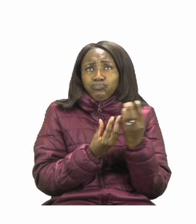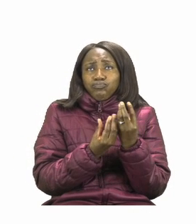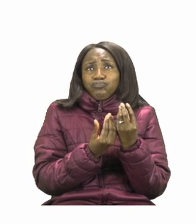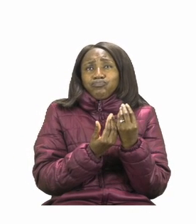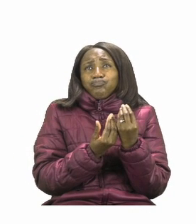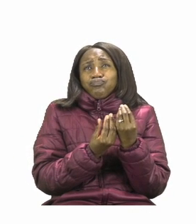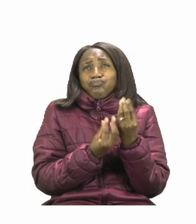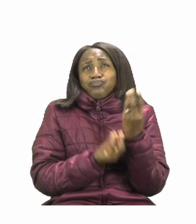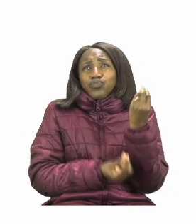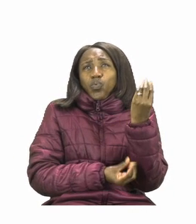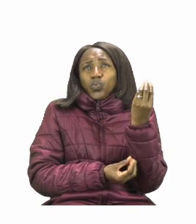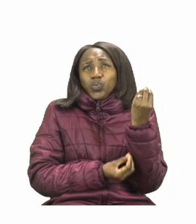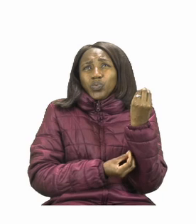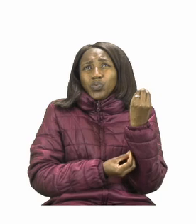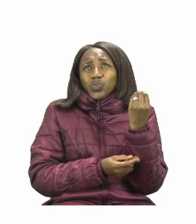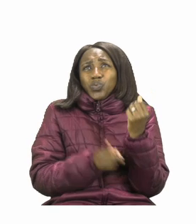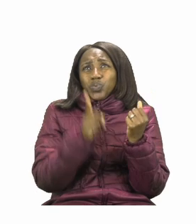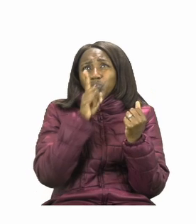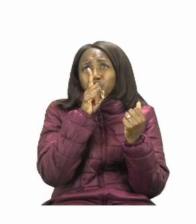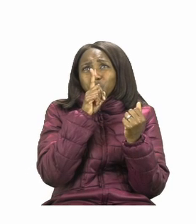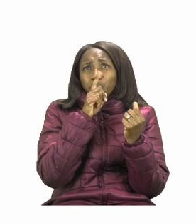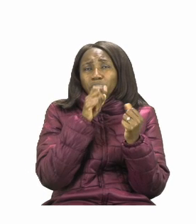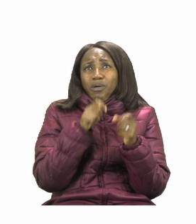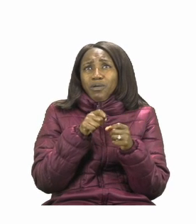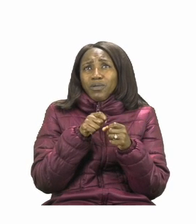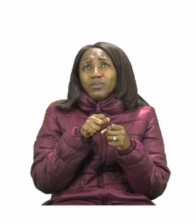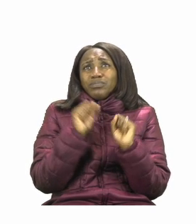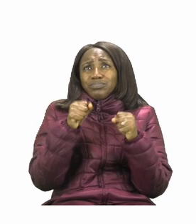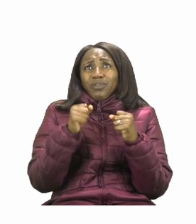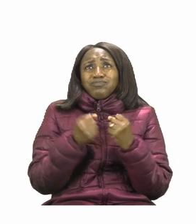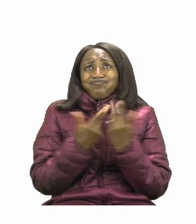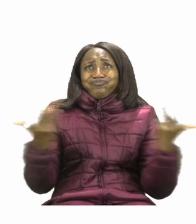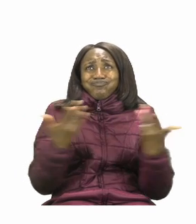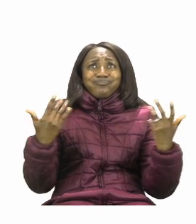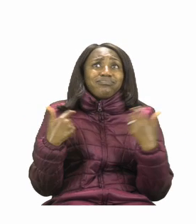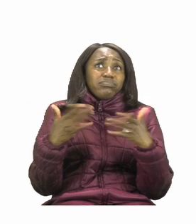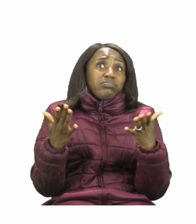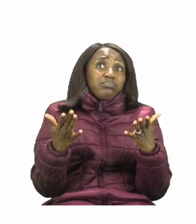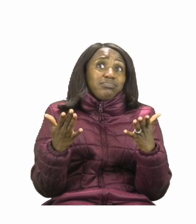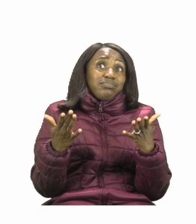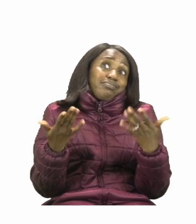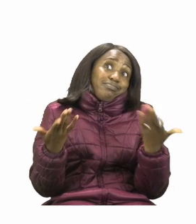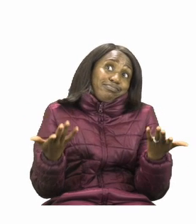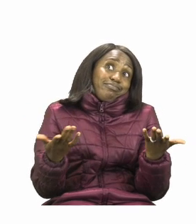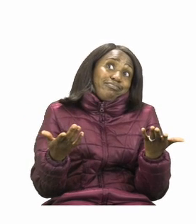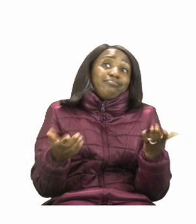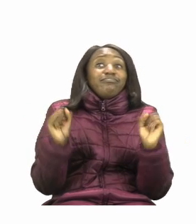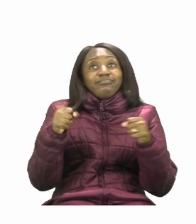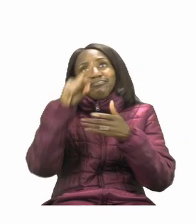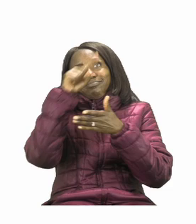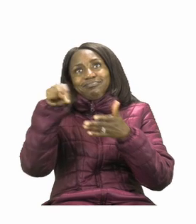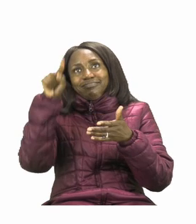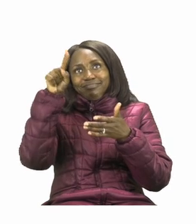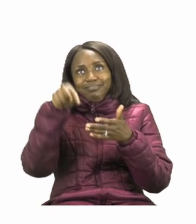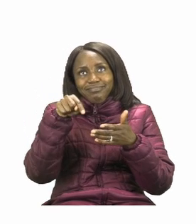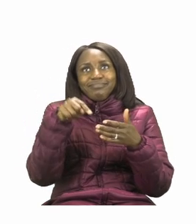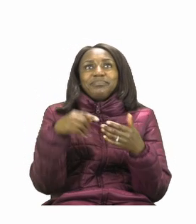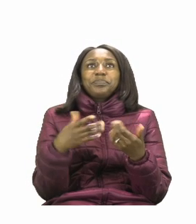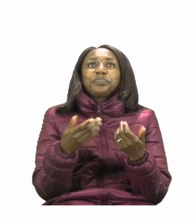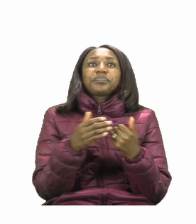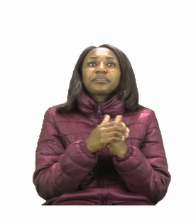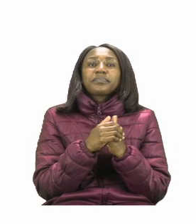lots of heat and any heat near a fire extinguisher can make it explode, then I want you to cross it